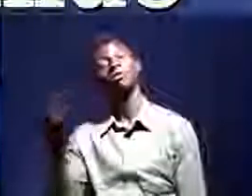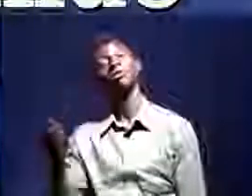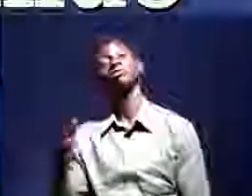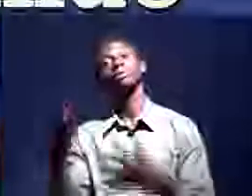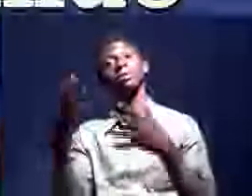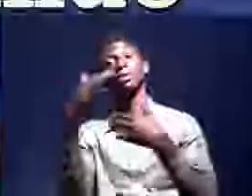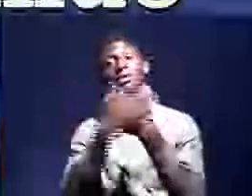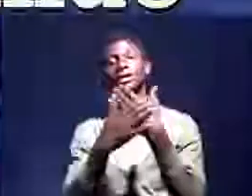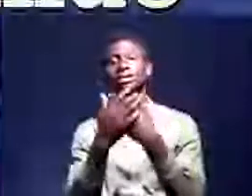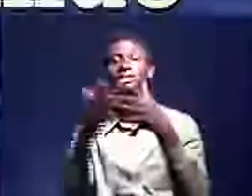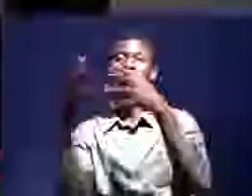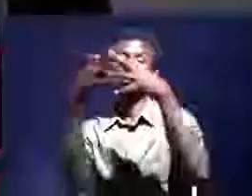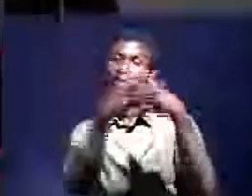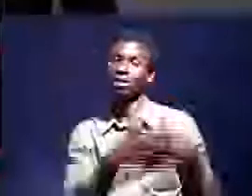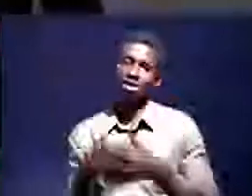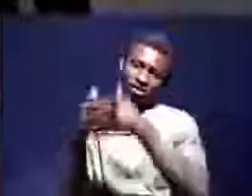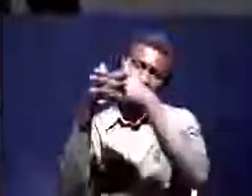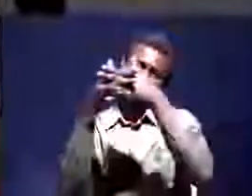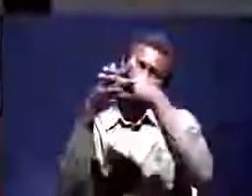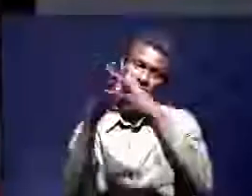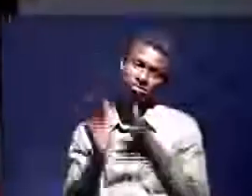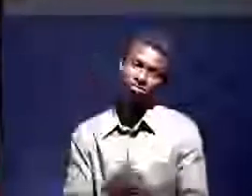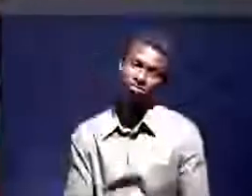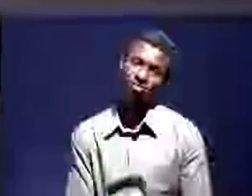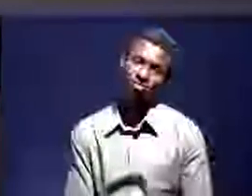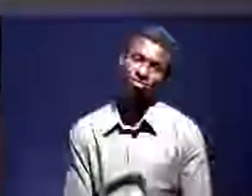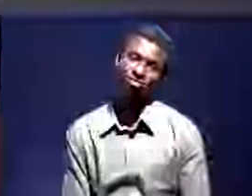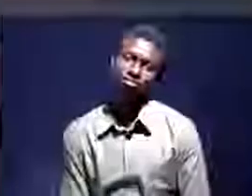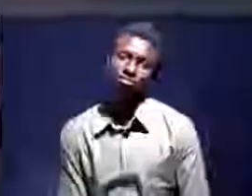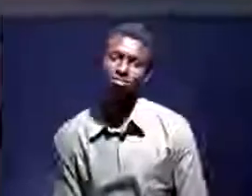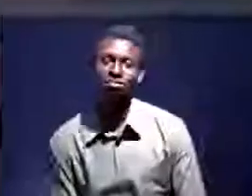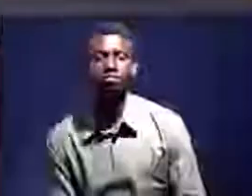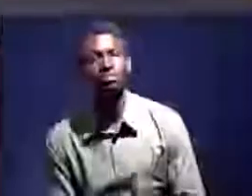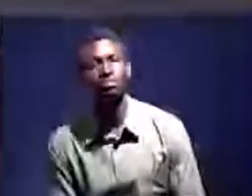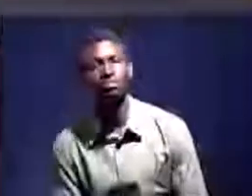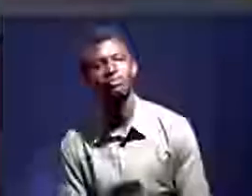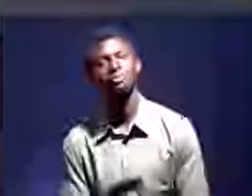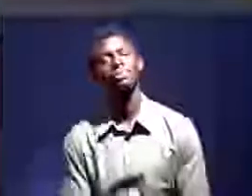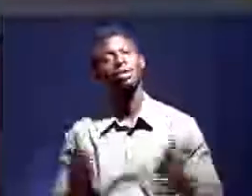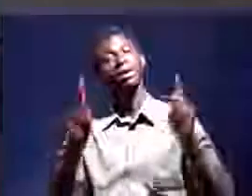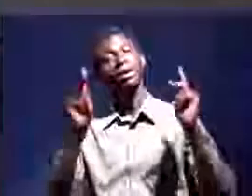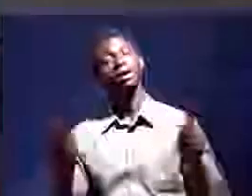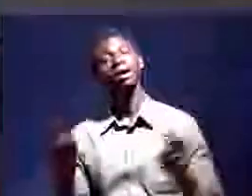if you're looking for somebody to employ for a job,